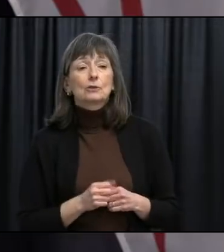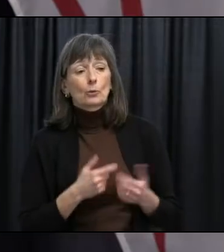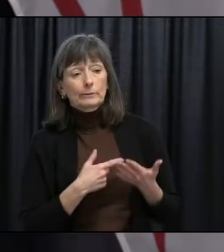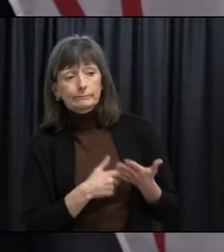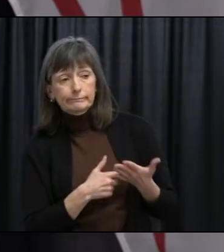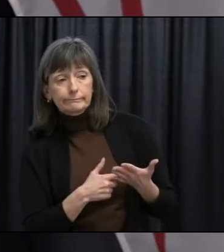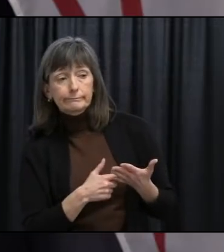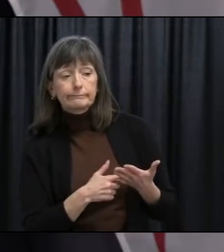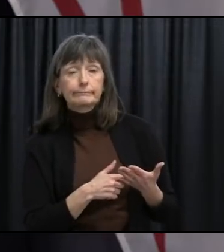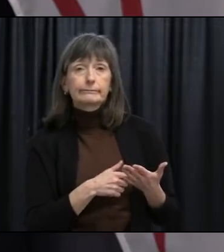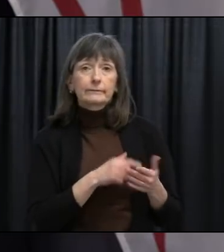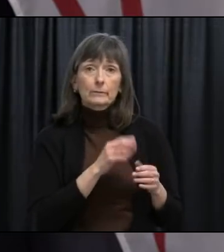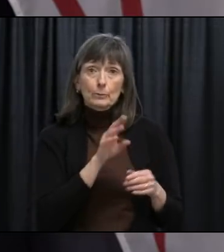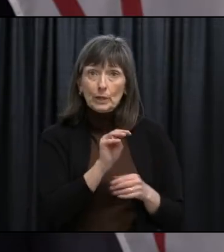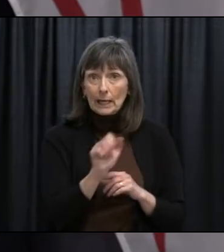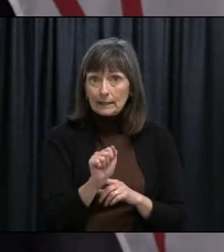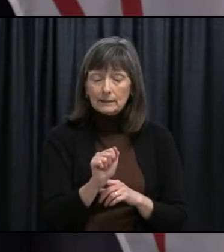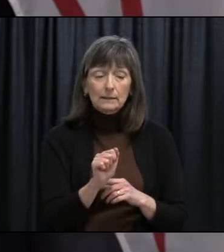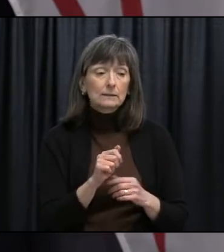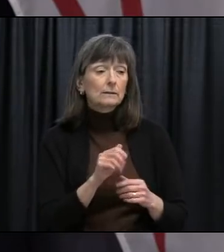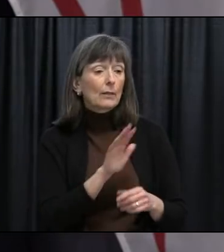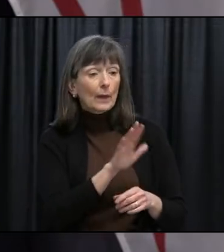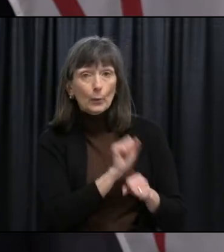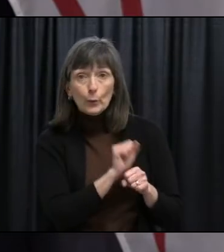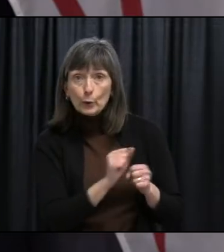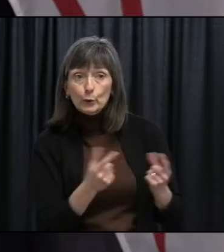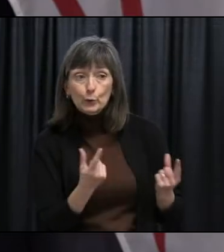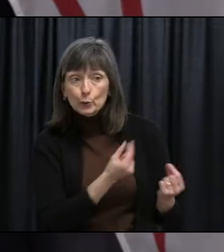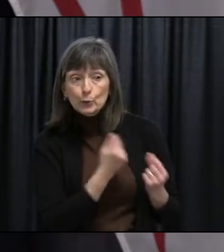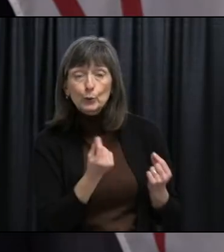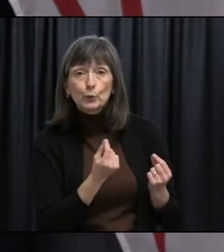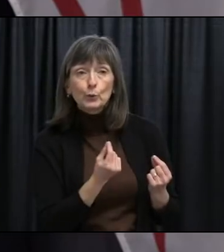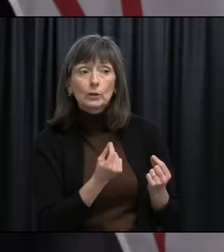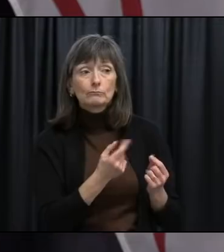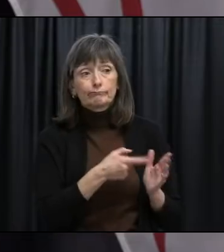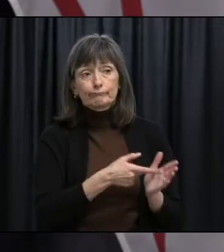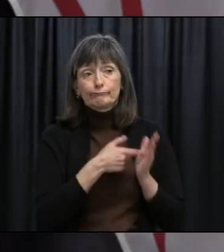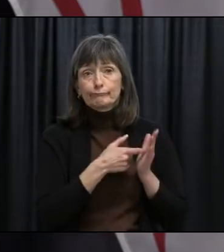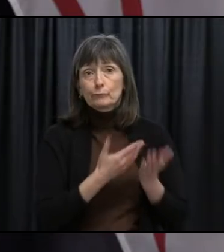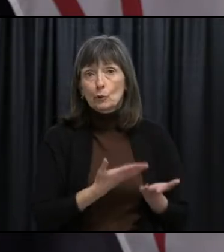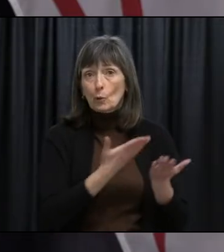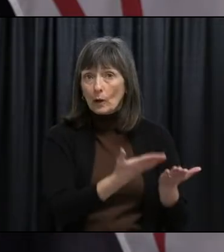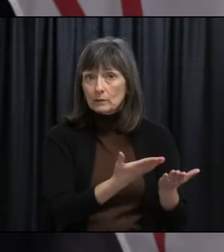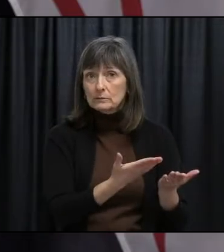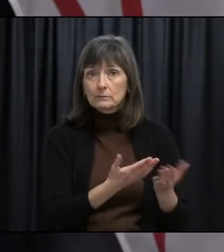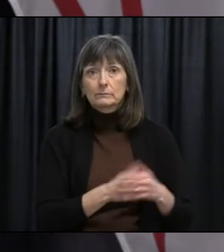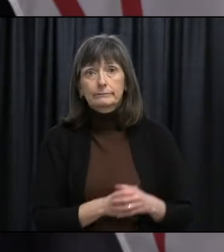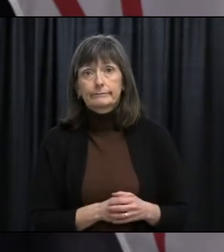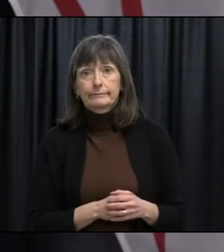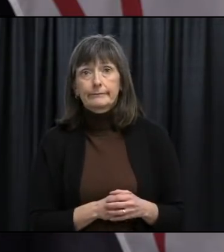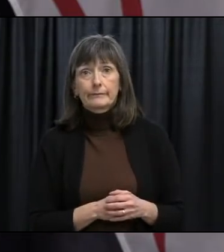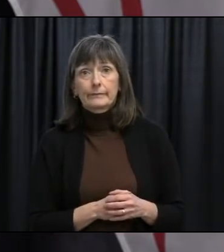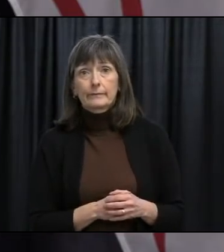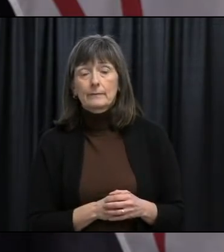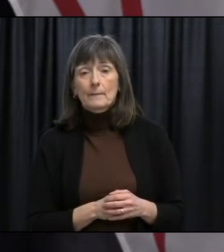with their with regard to their employees. So